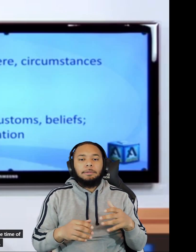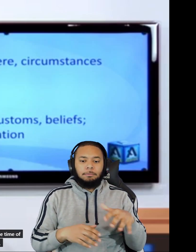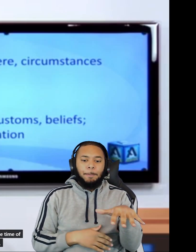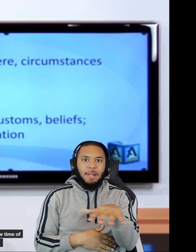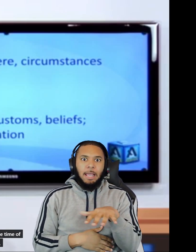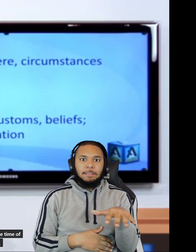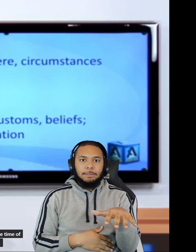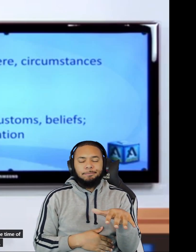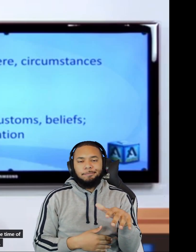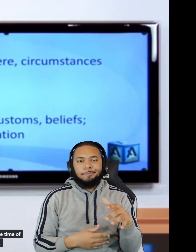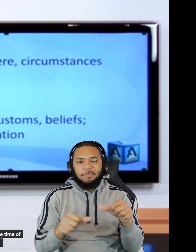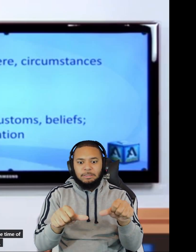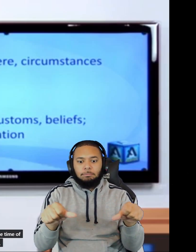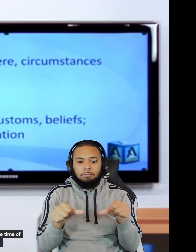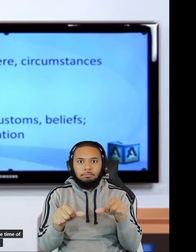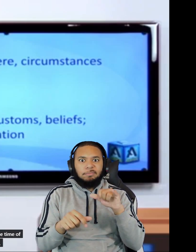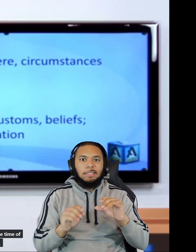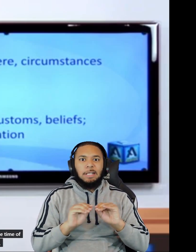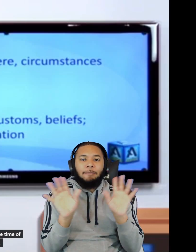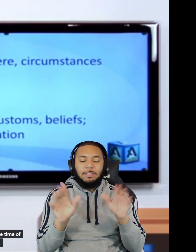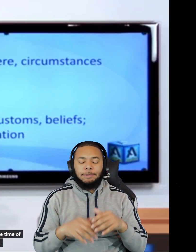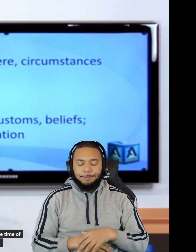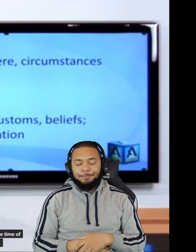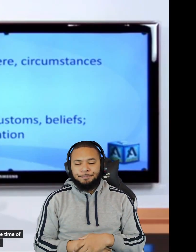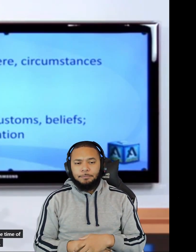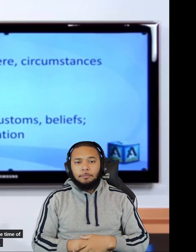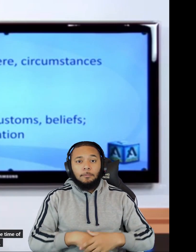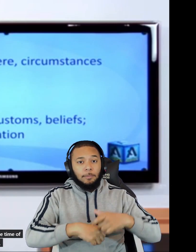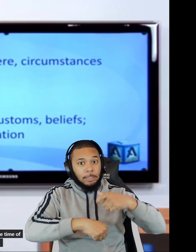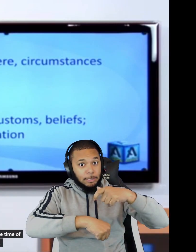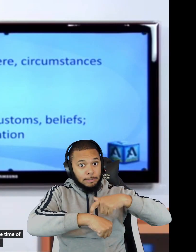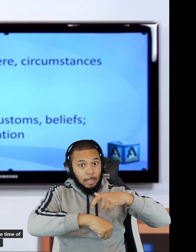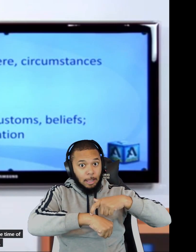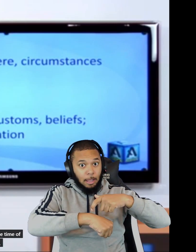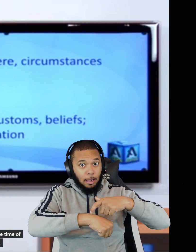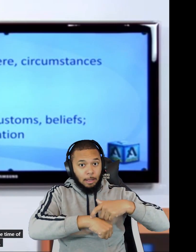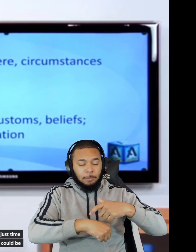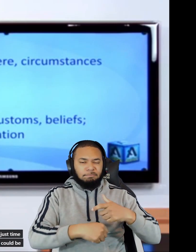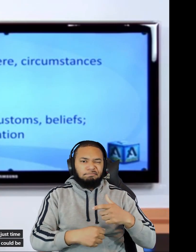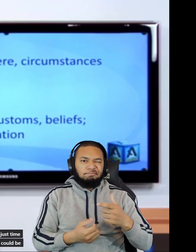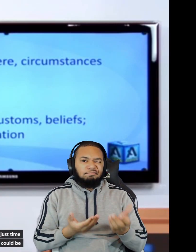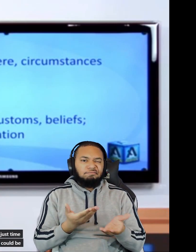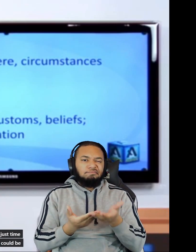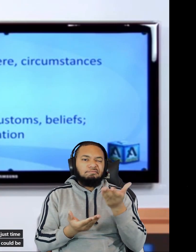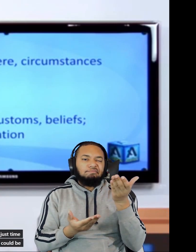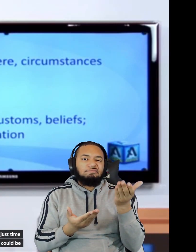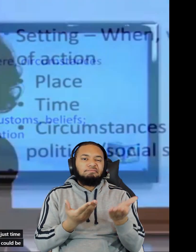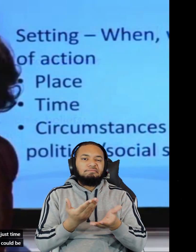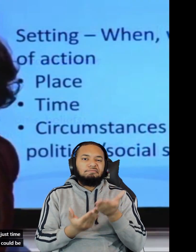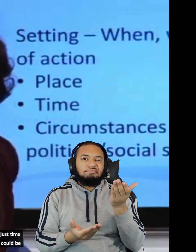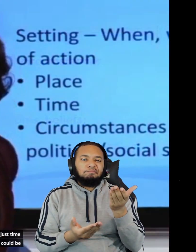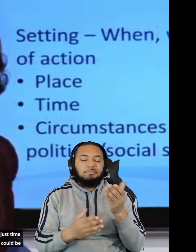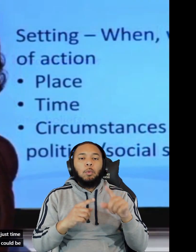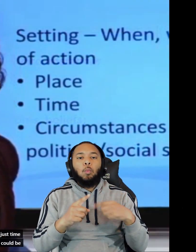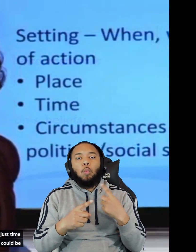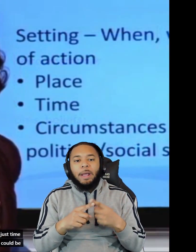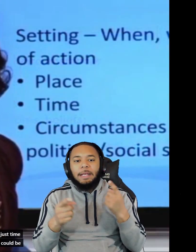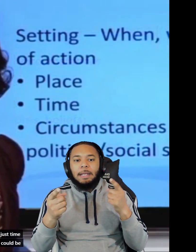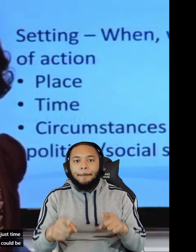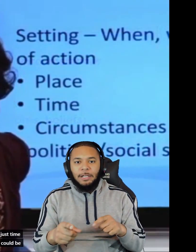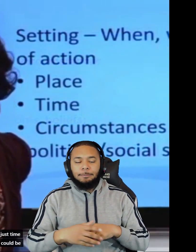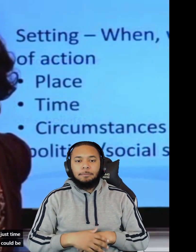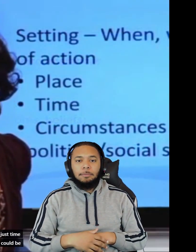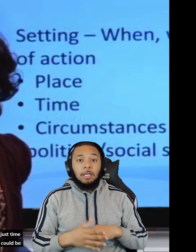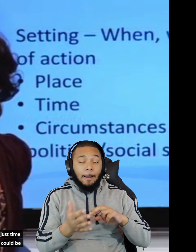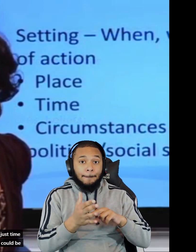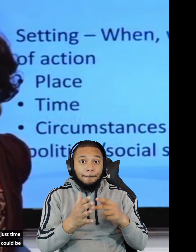where the story takes place. The time, of course, is also obvious. When did it happen? And that's not just time